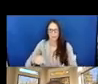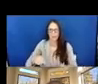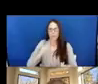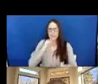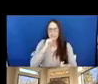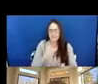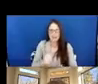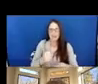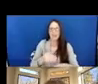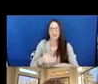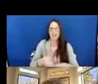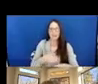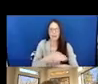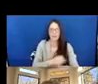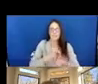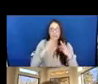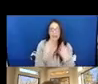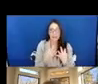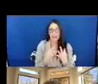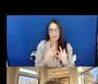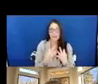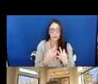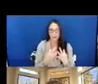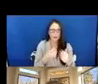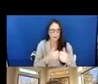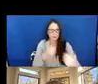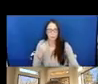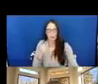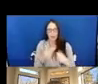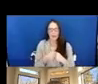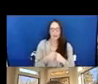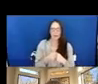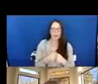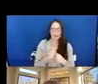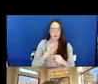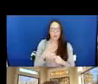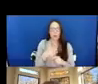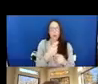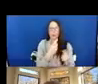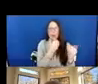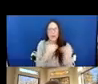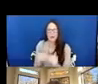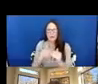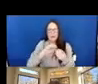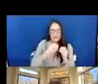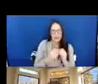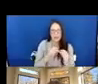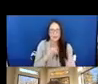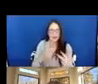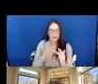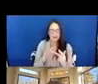close others were kept away. Only a restricted number of contacts could be permitted. The homes of each of our children,